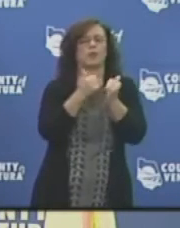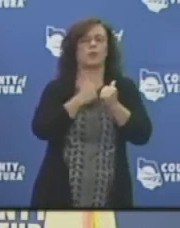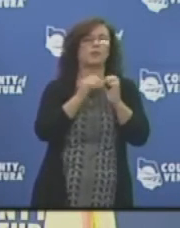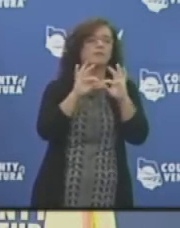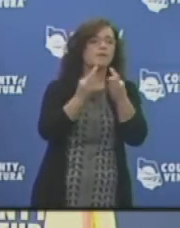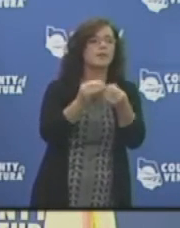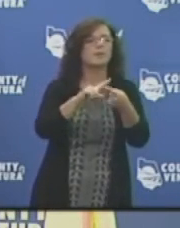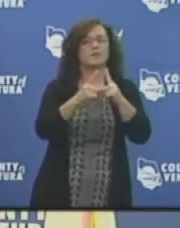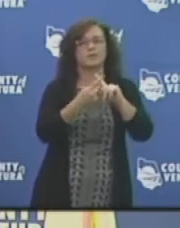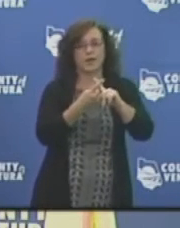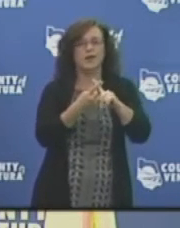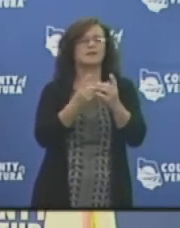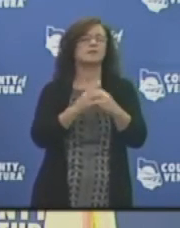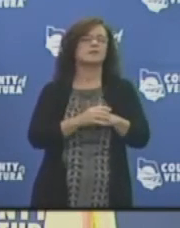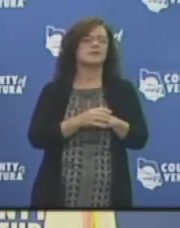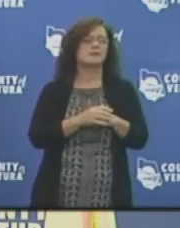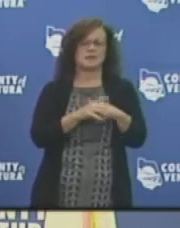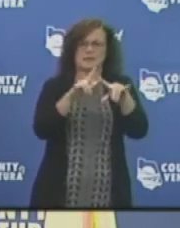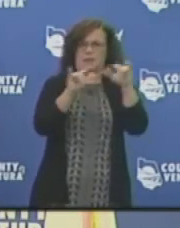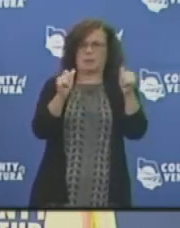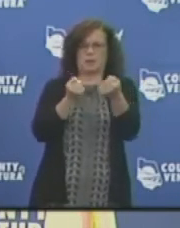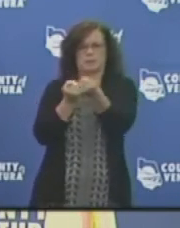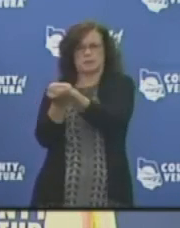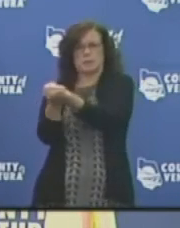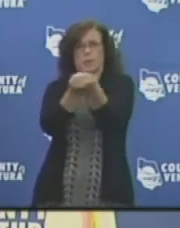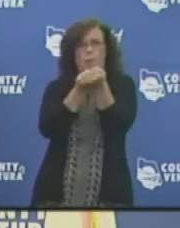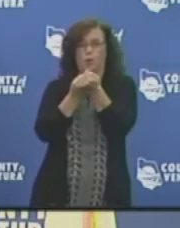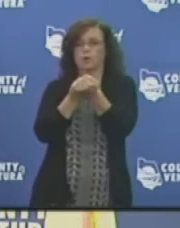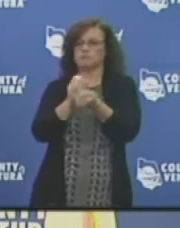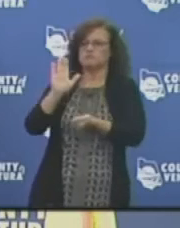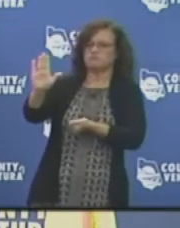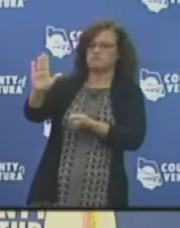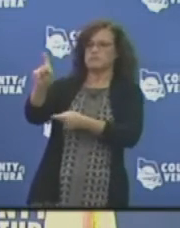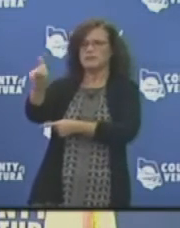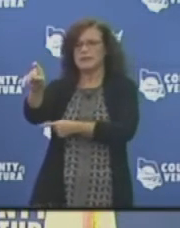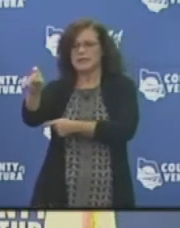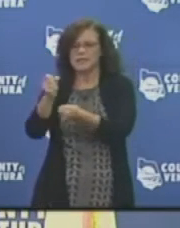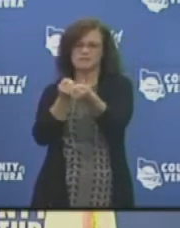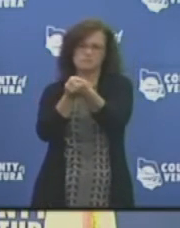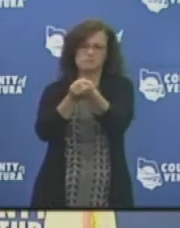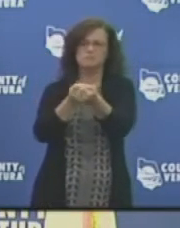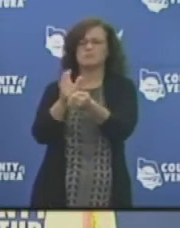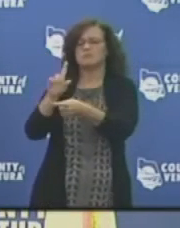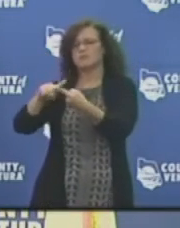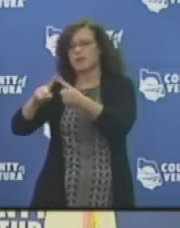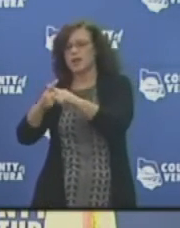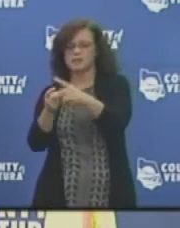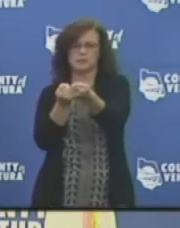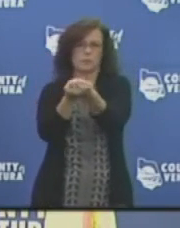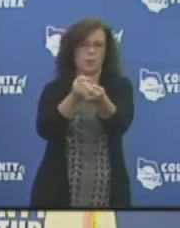watching, and to also support our friendships and support our families through troubled times.